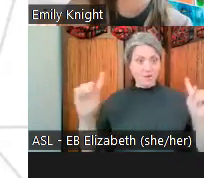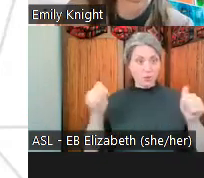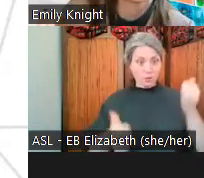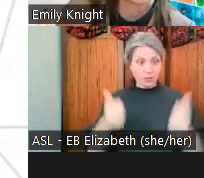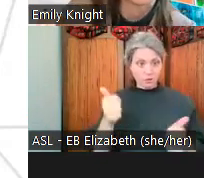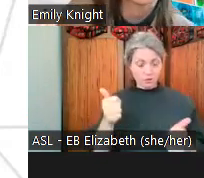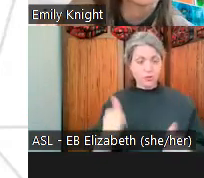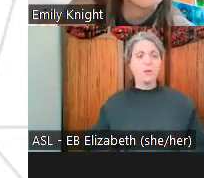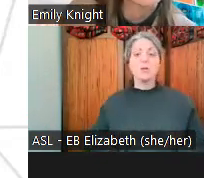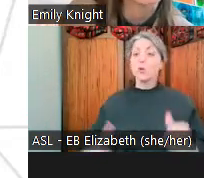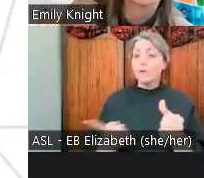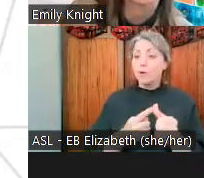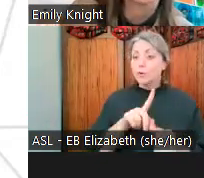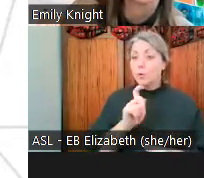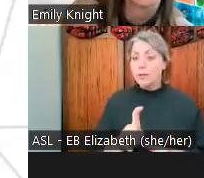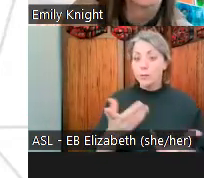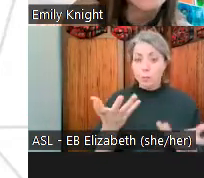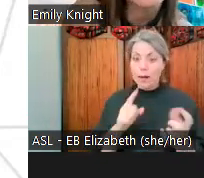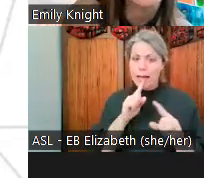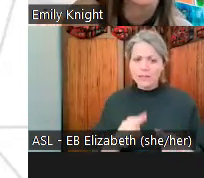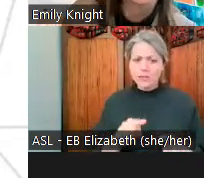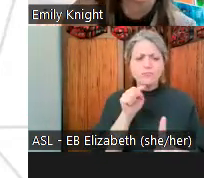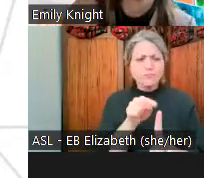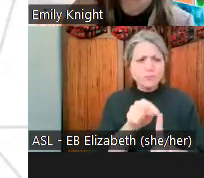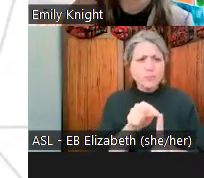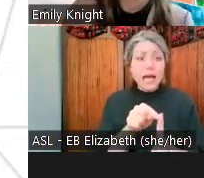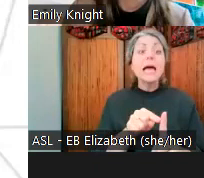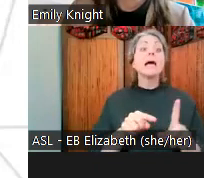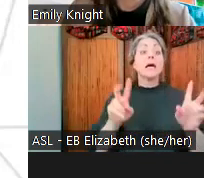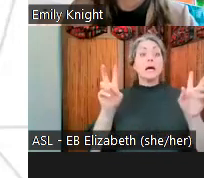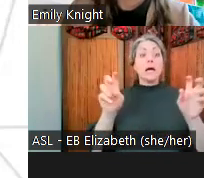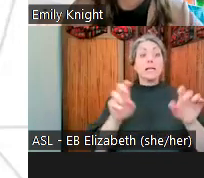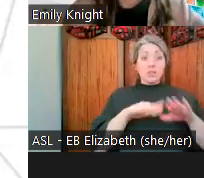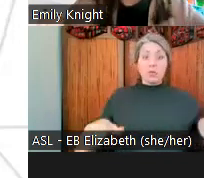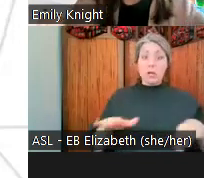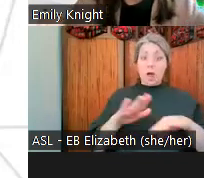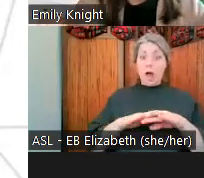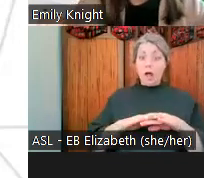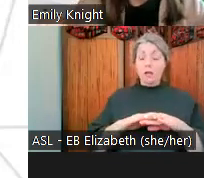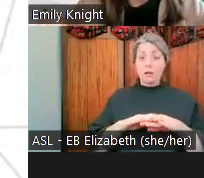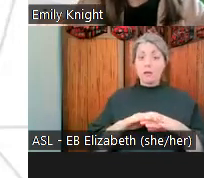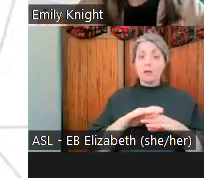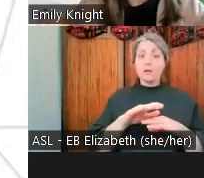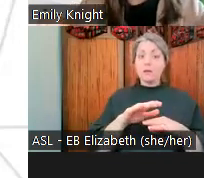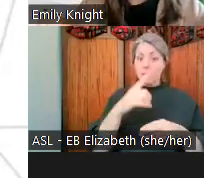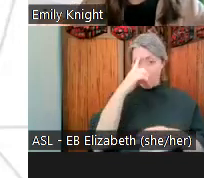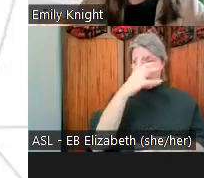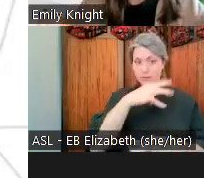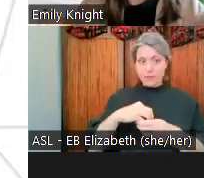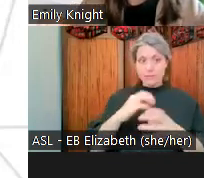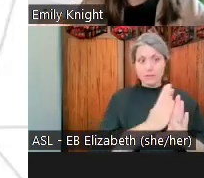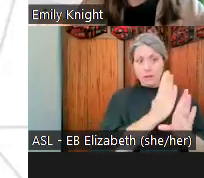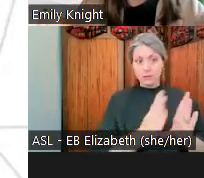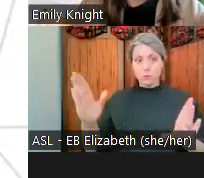And the first question we tried to answer then was whether children on the autism spectrum have differences in how their brains